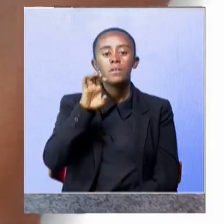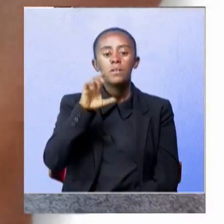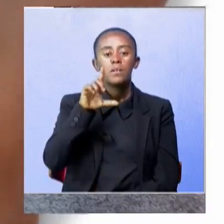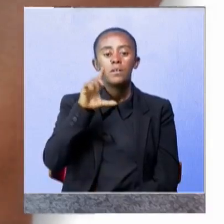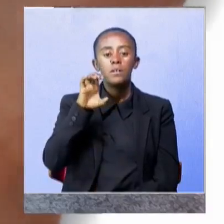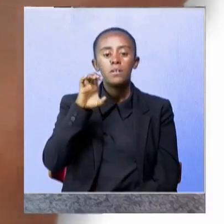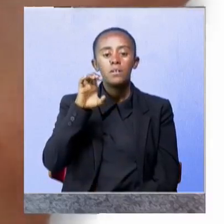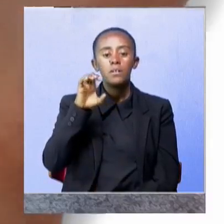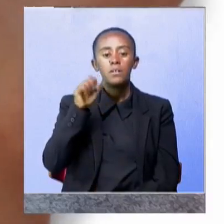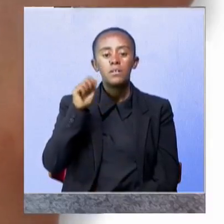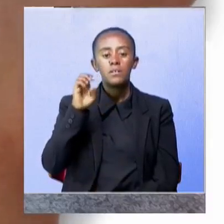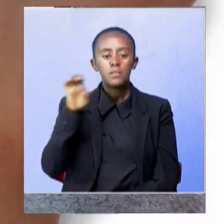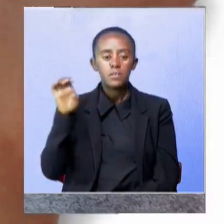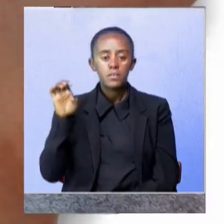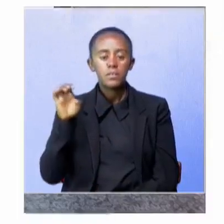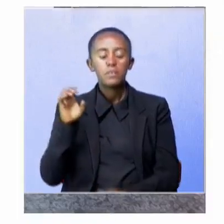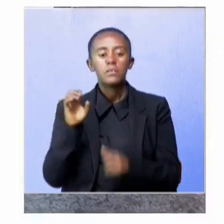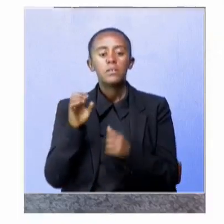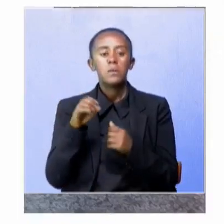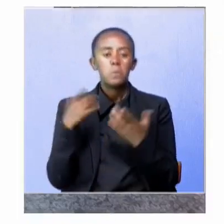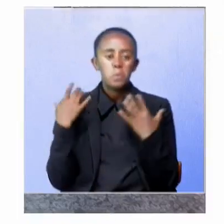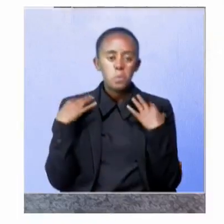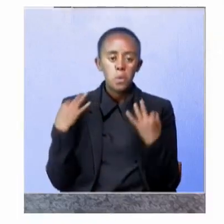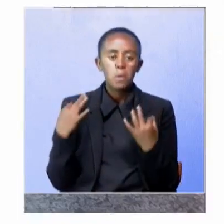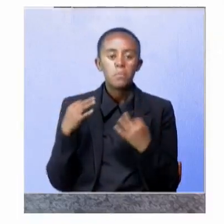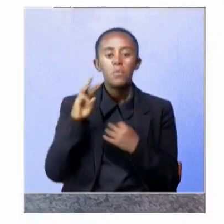We have well-being.